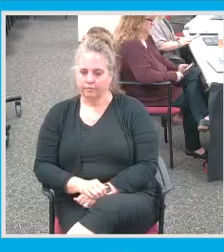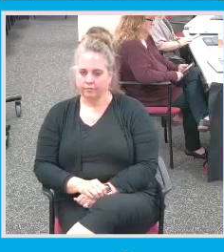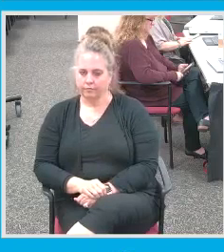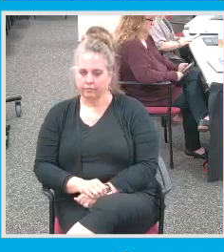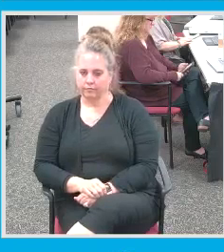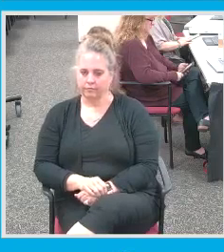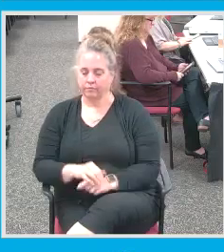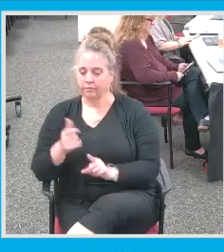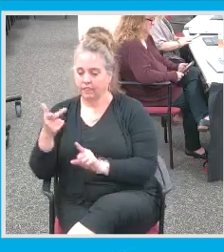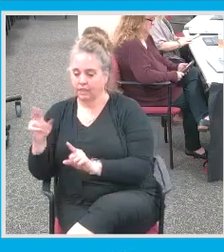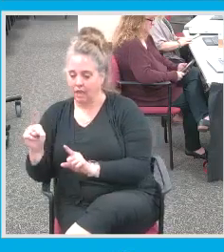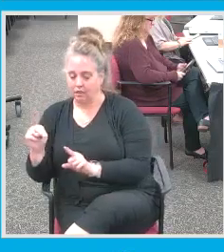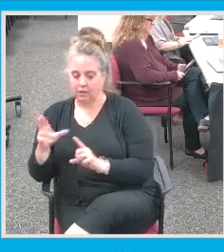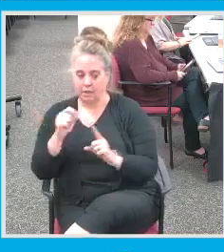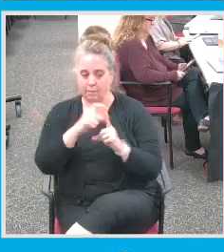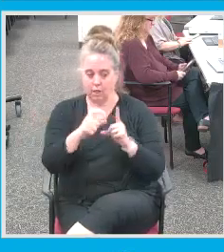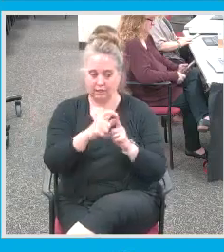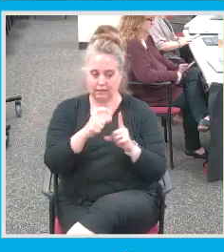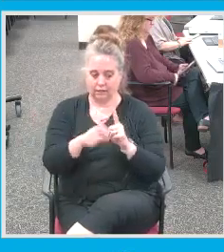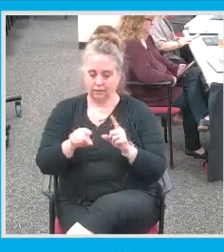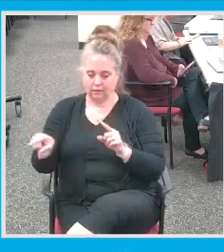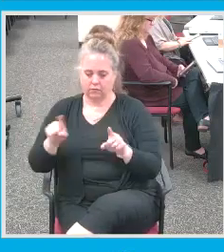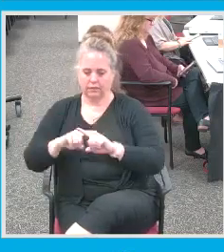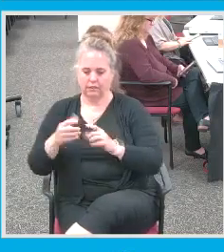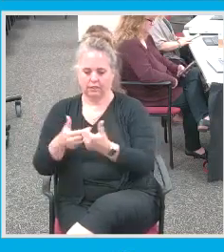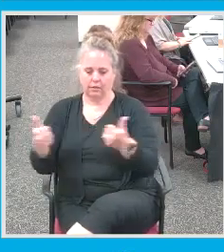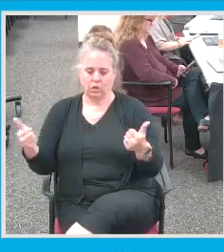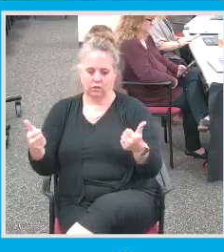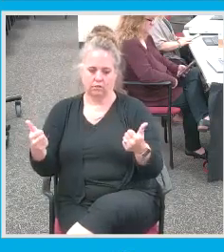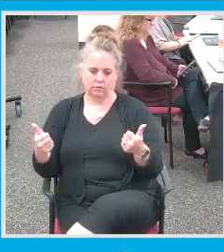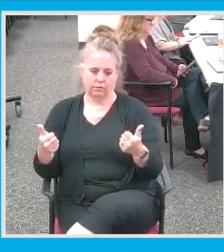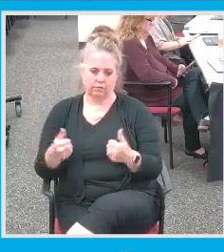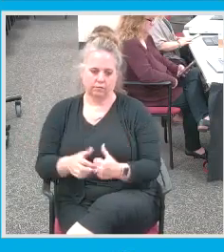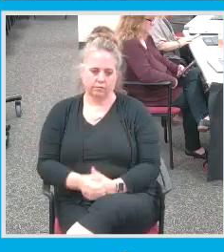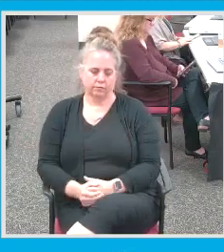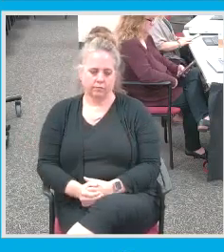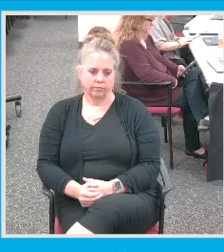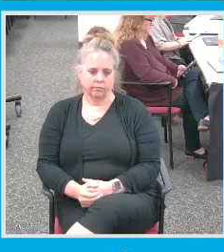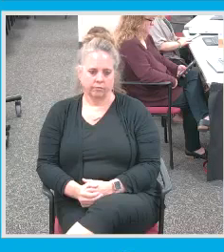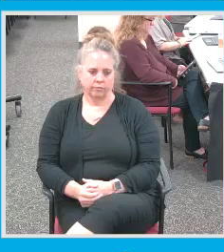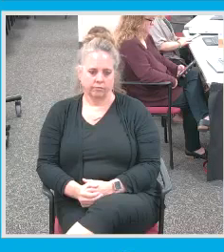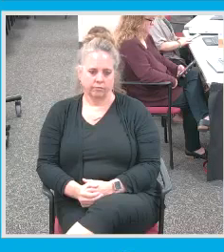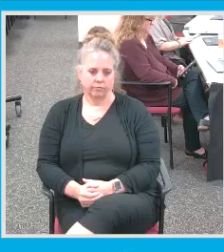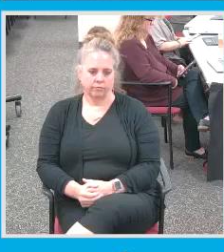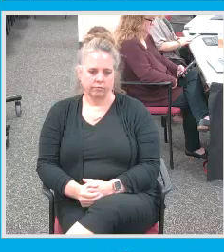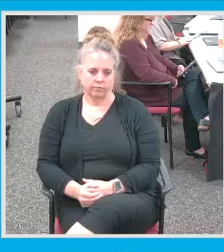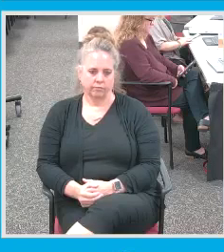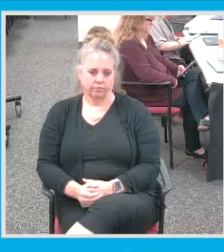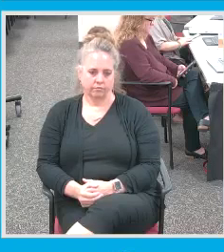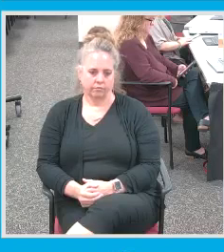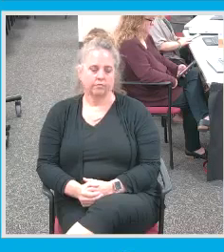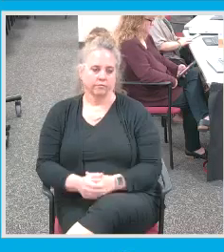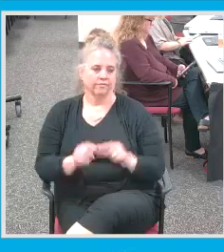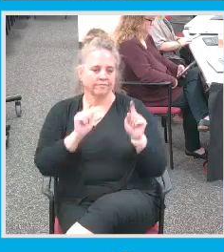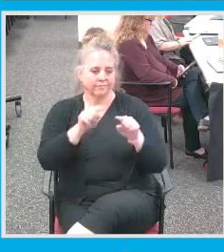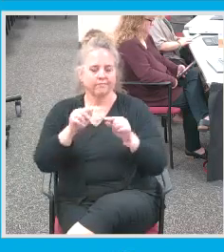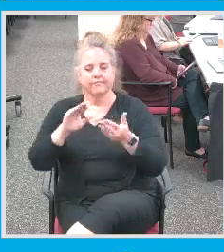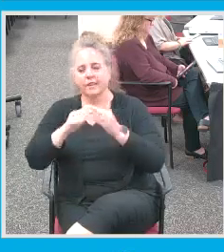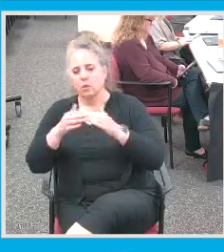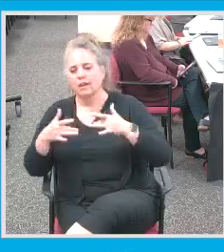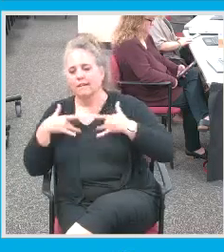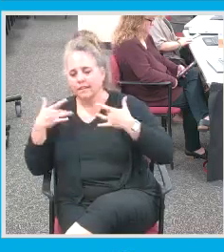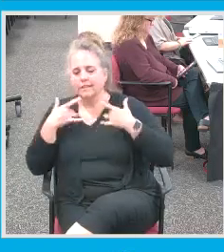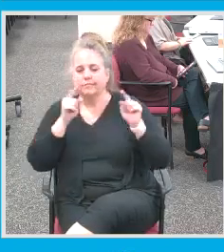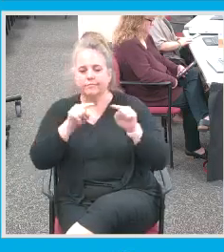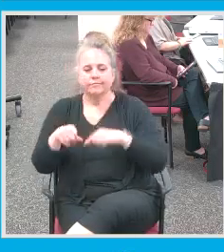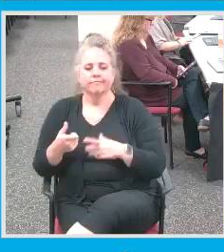storage. And with that, we also just try and go to community events, and a lot of the samplings of the papers that I